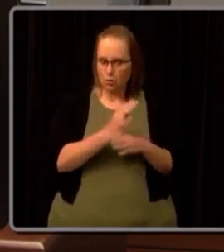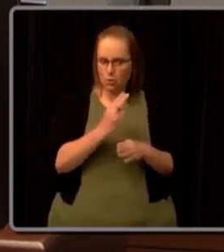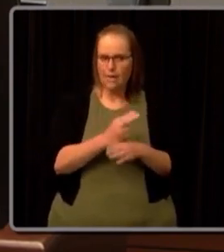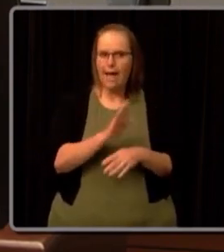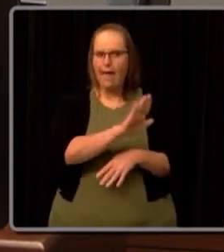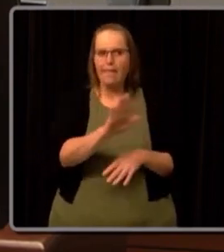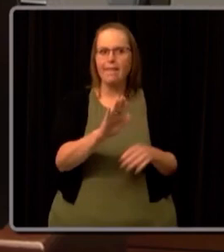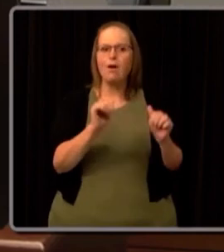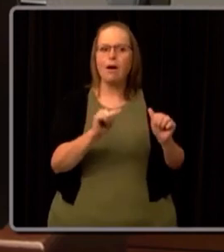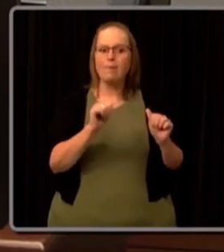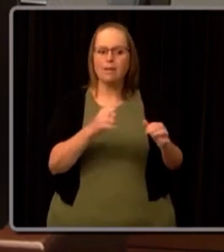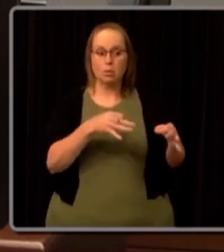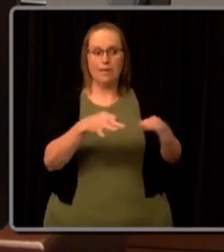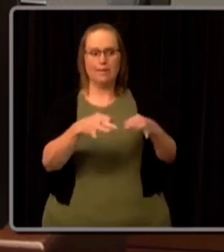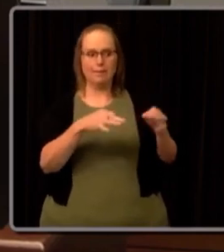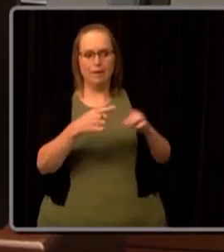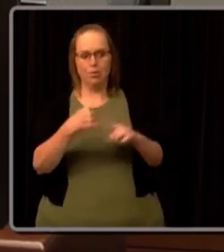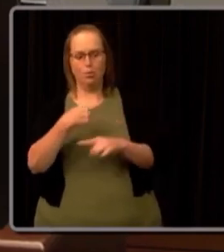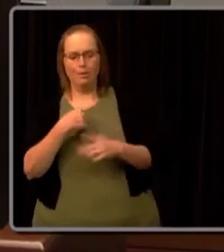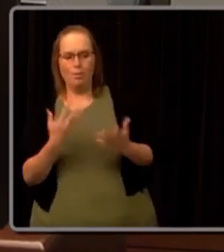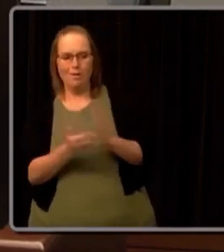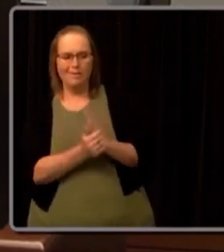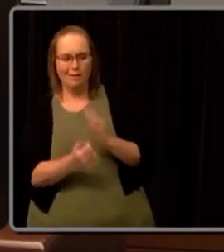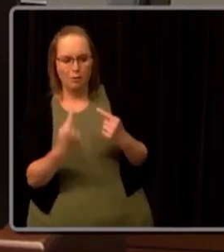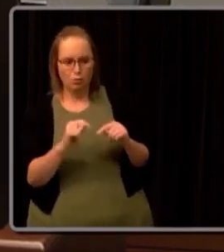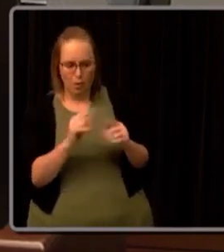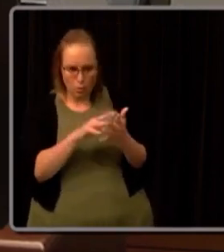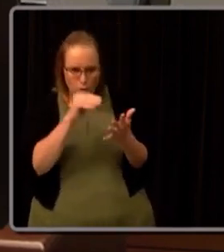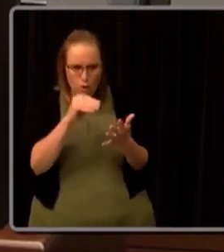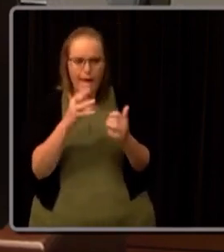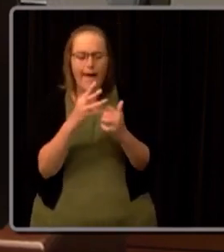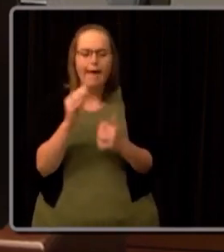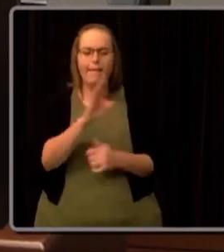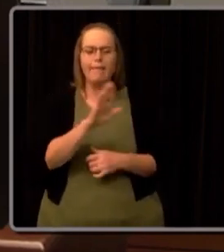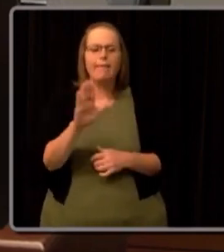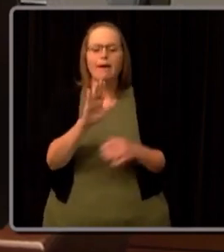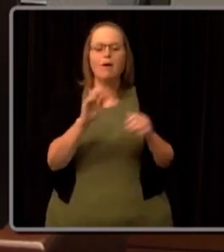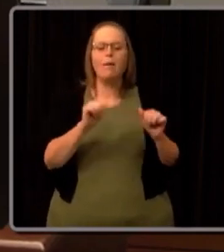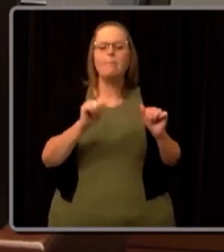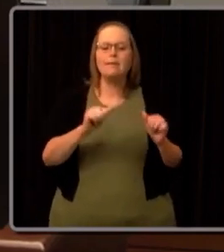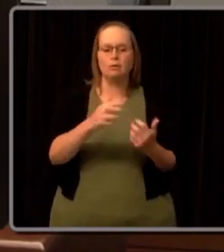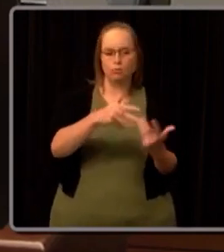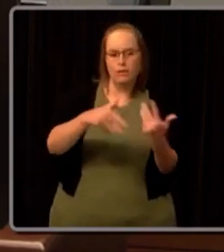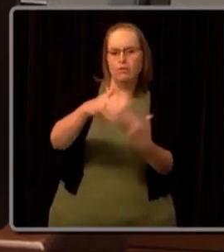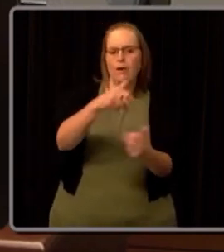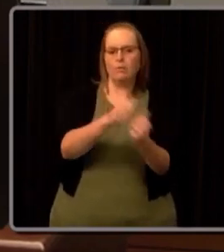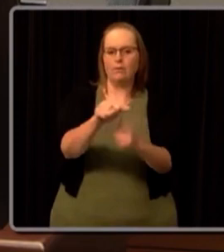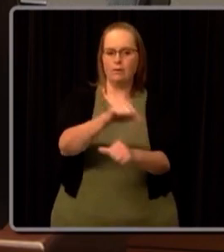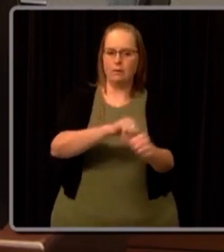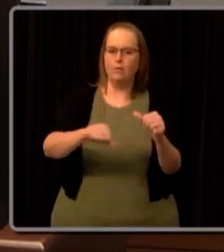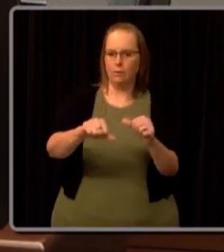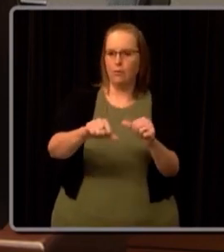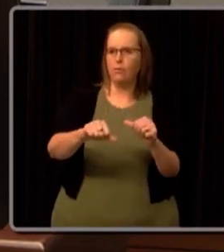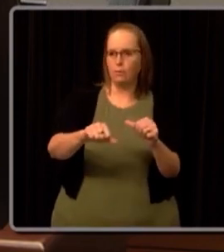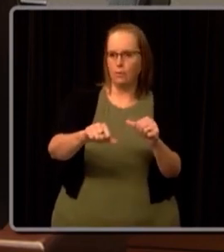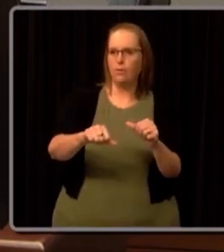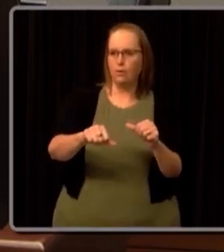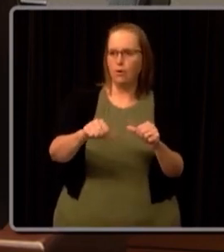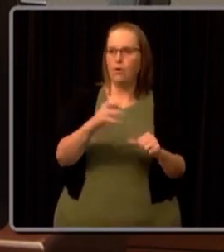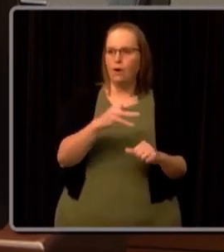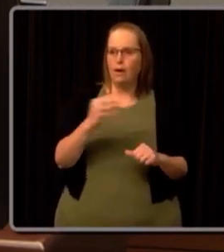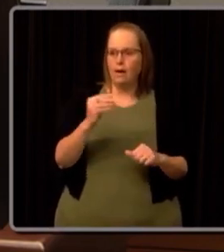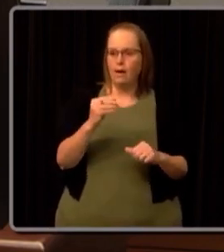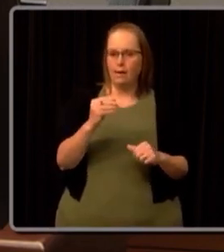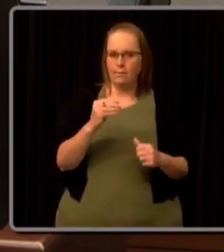to us what the skill is that they're trying to master, and also their ability to interact with one another and,